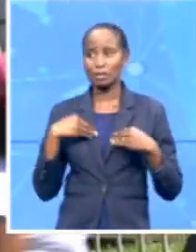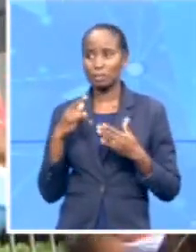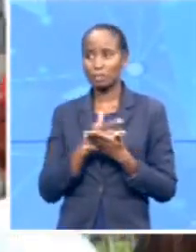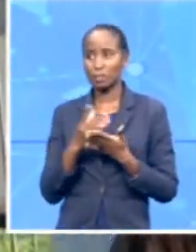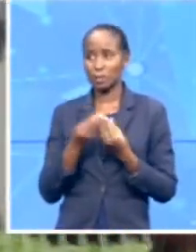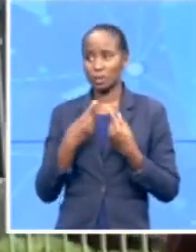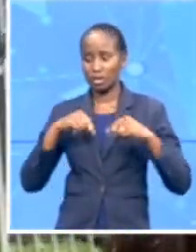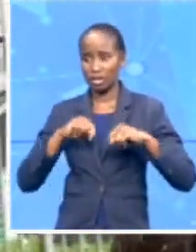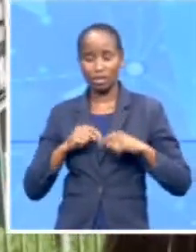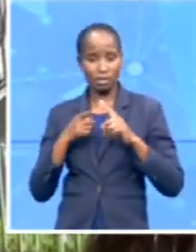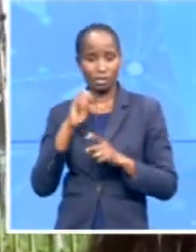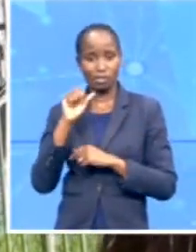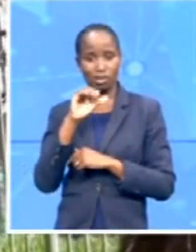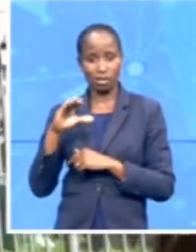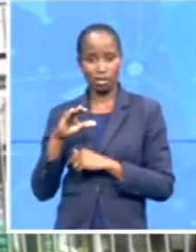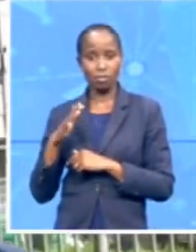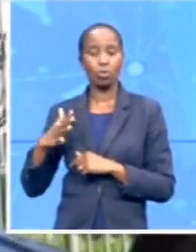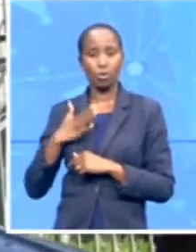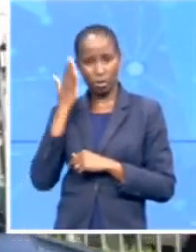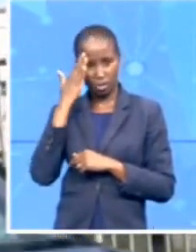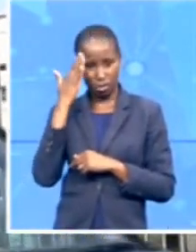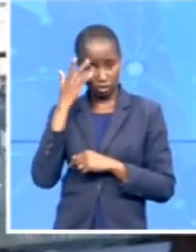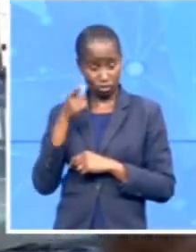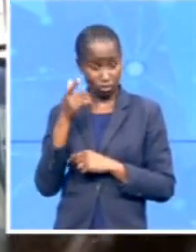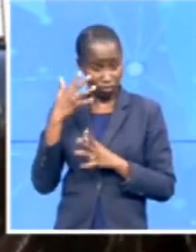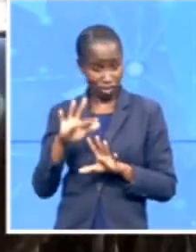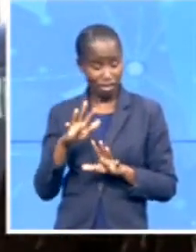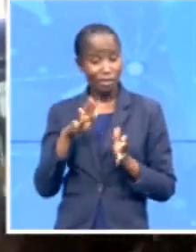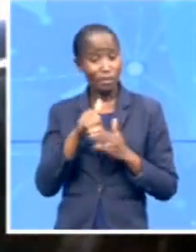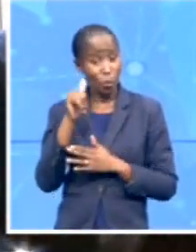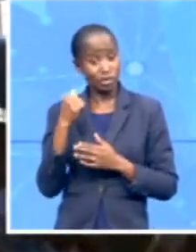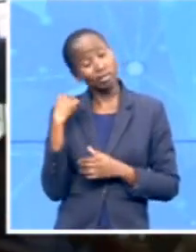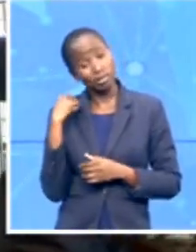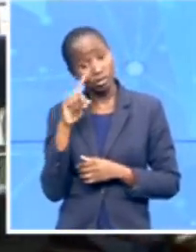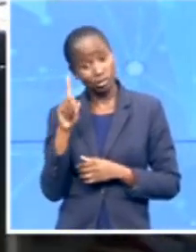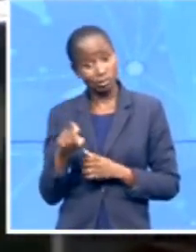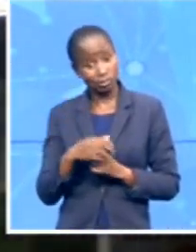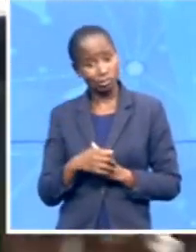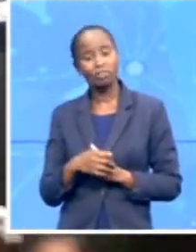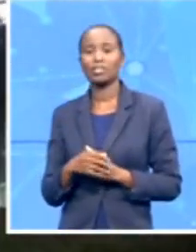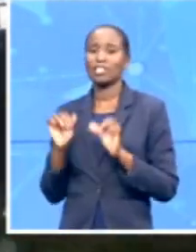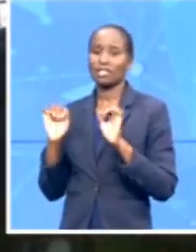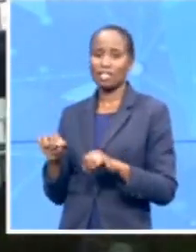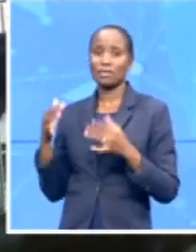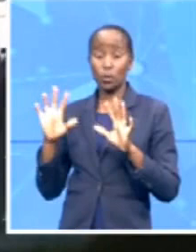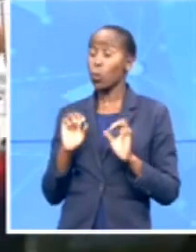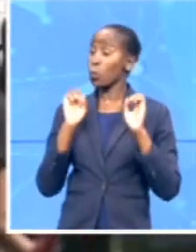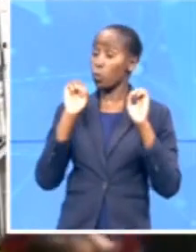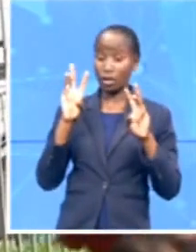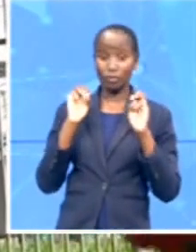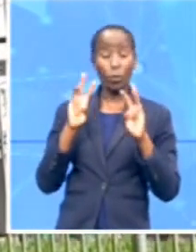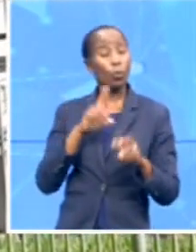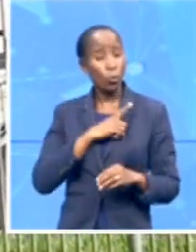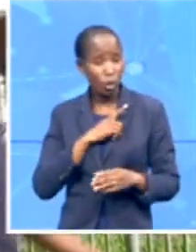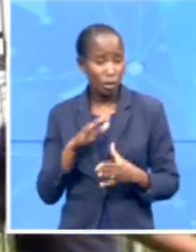whether you managed to cast your vote yesterday. Yes, I did. Wonderful. Why did you cast your vote? Why was it important for you to cast your vote? My